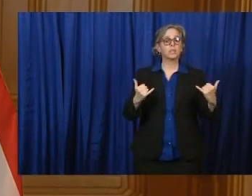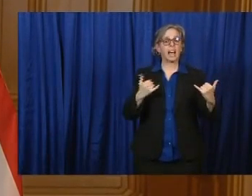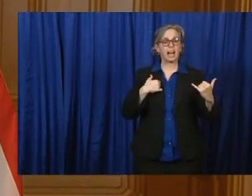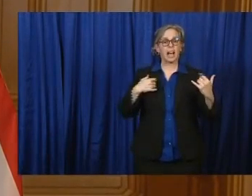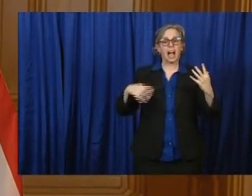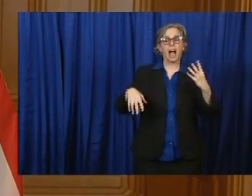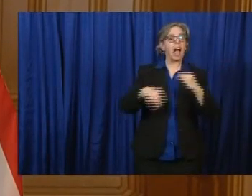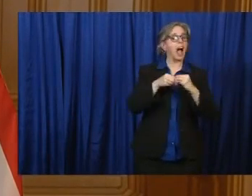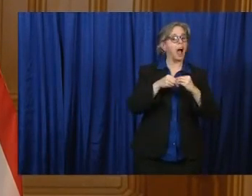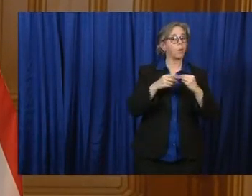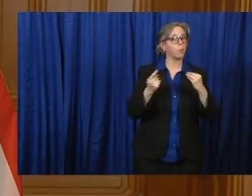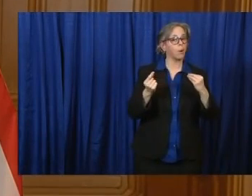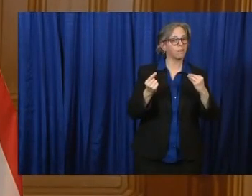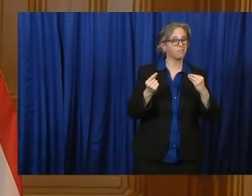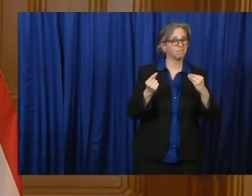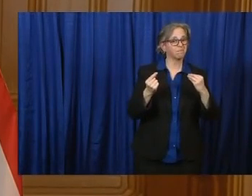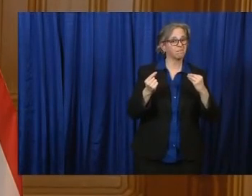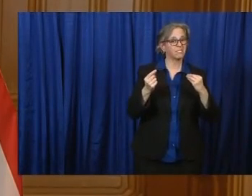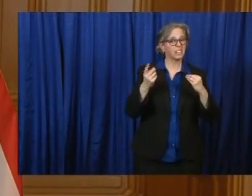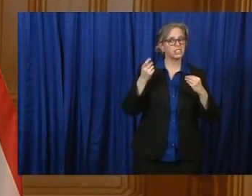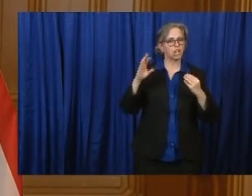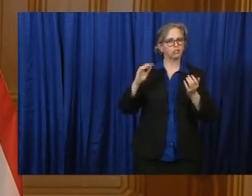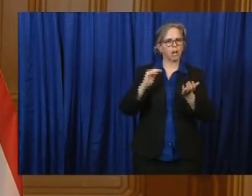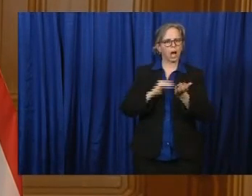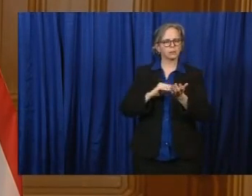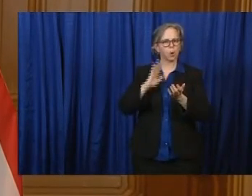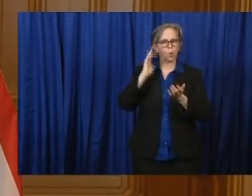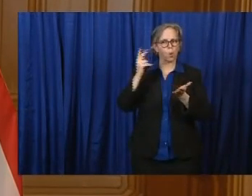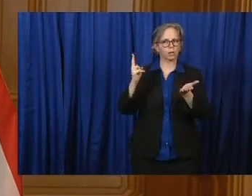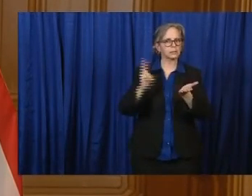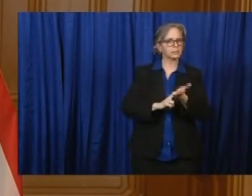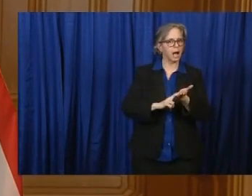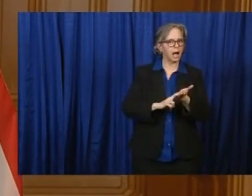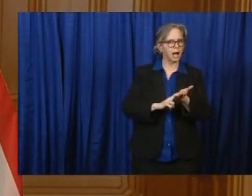Dr. Acton will sign that will take this